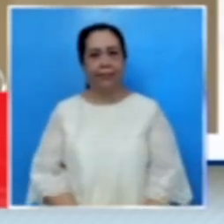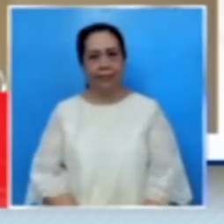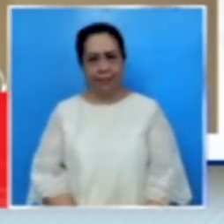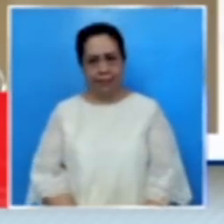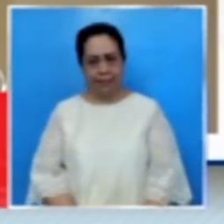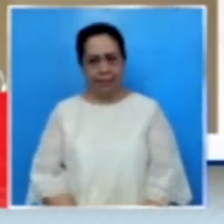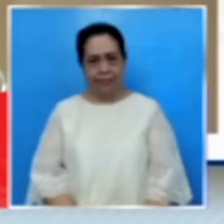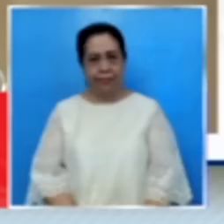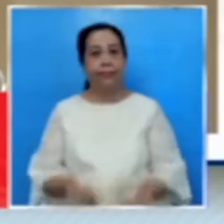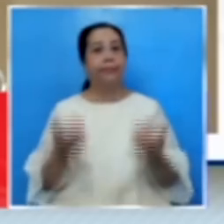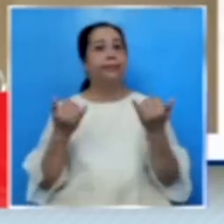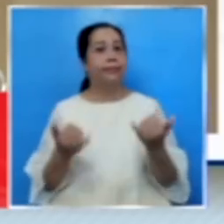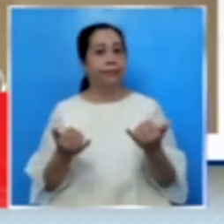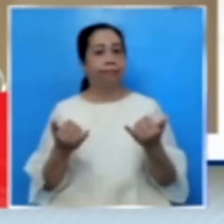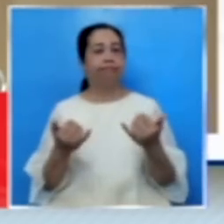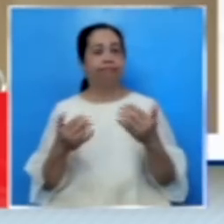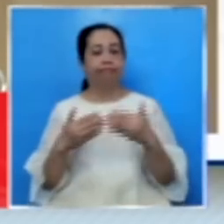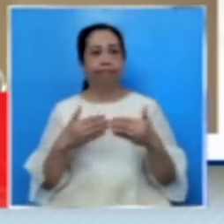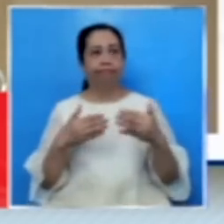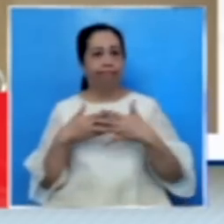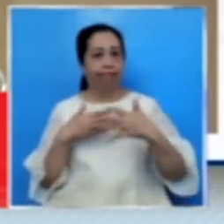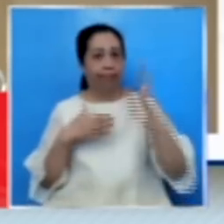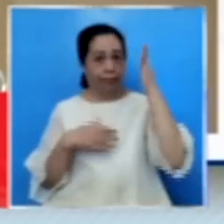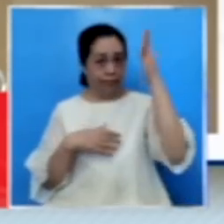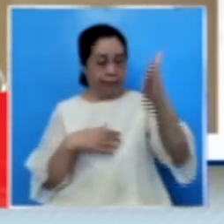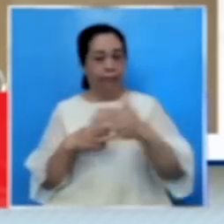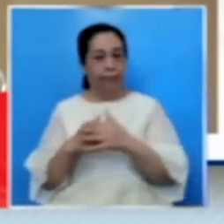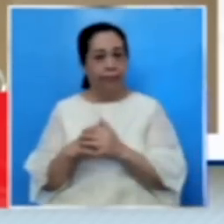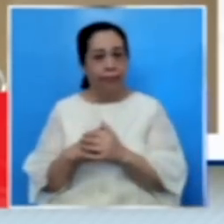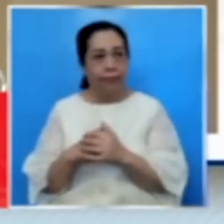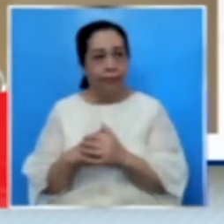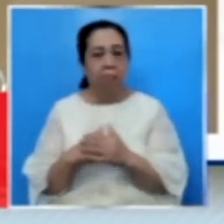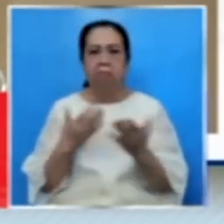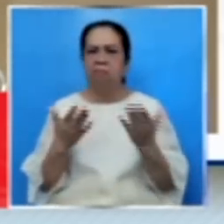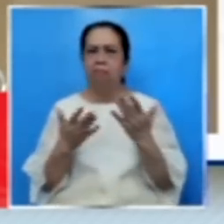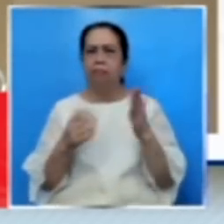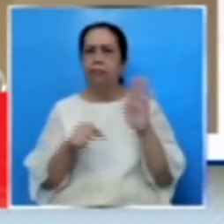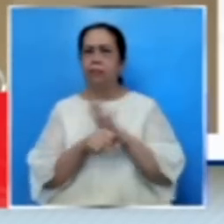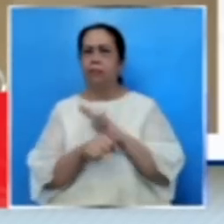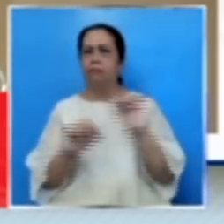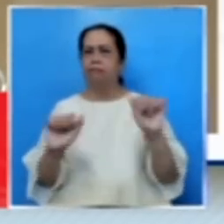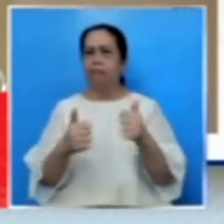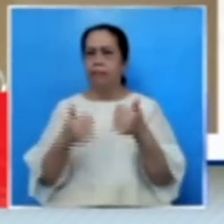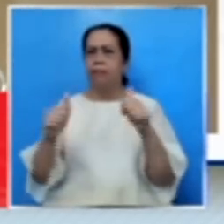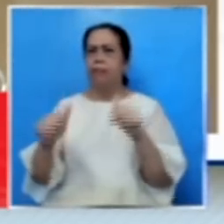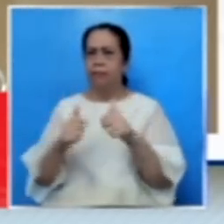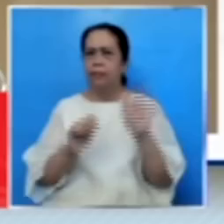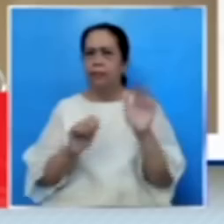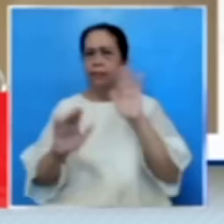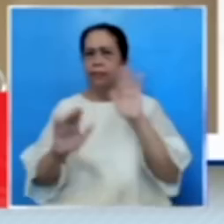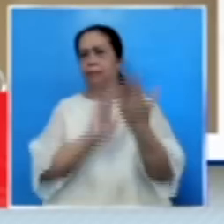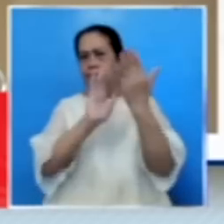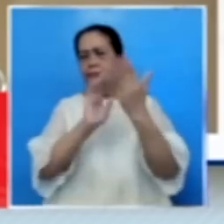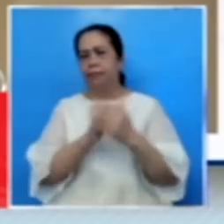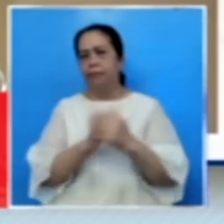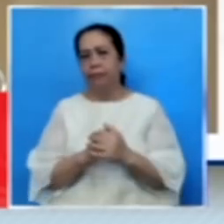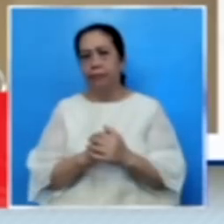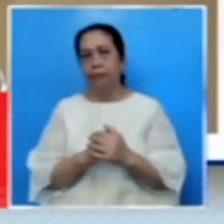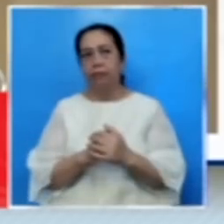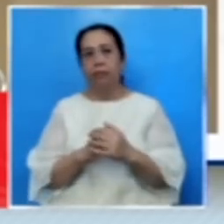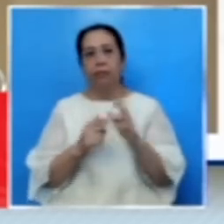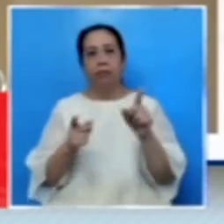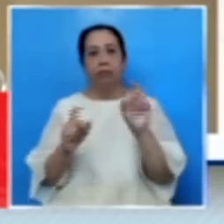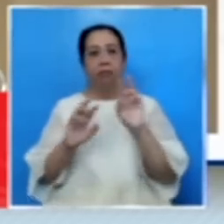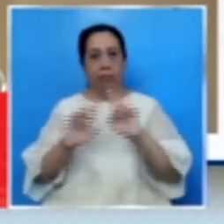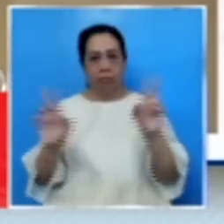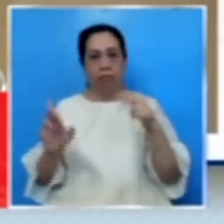The days ahead may be full of challenges, that call for us to